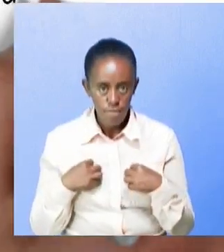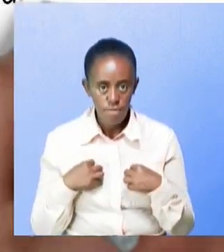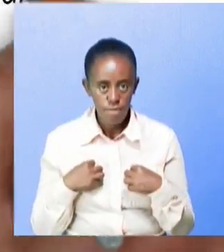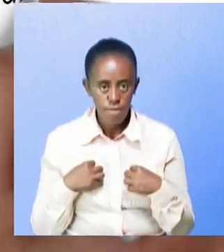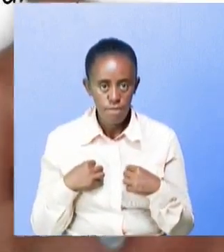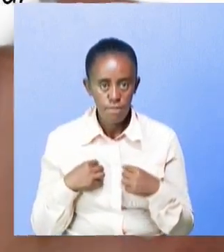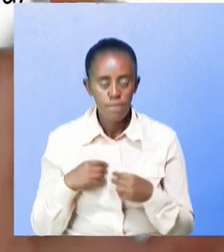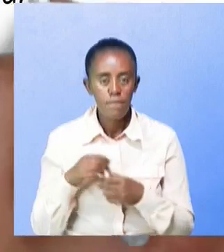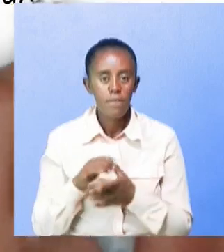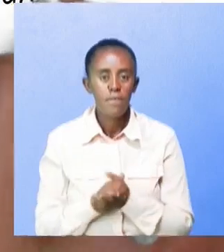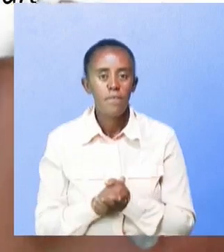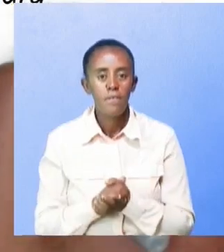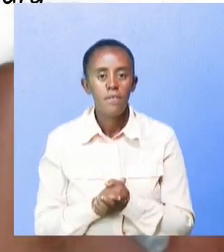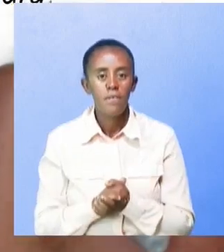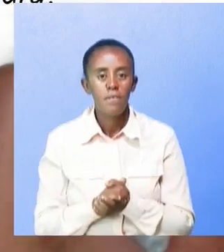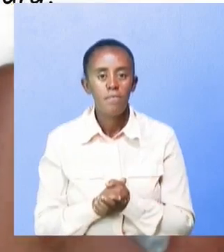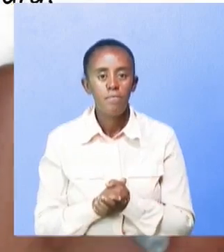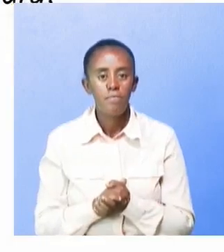laughed